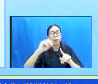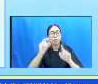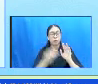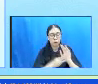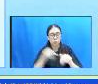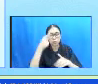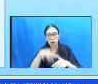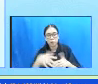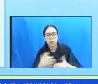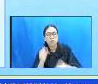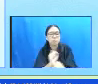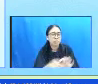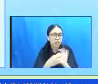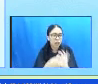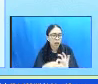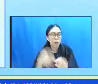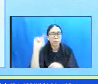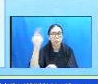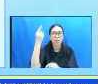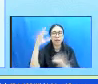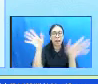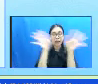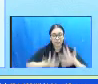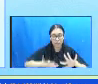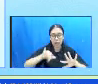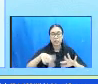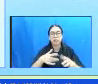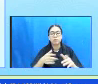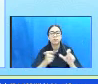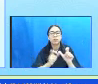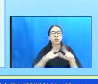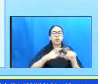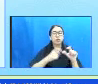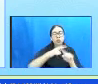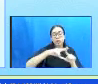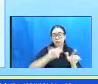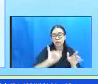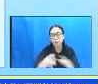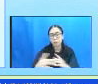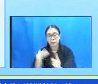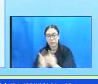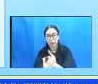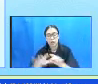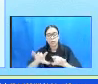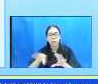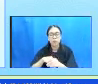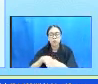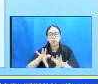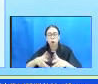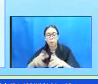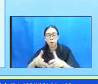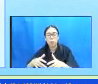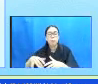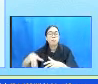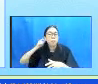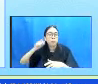well as the local communities and also women and other vulnerable group. And the second one is just finished today is we also